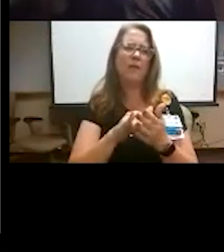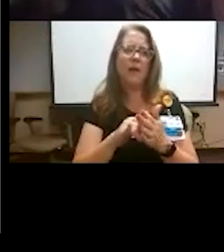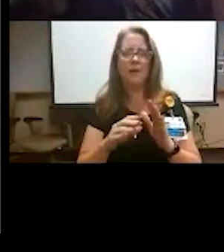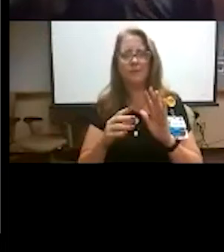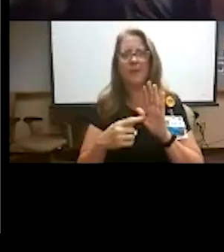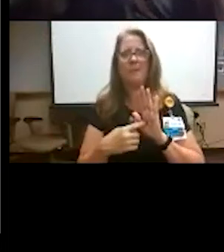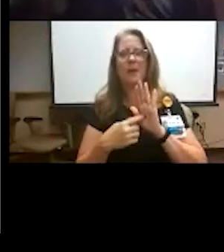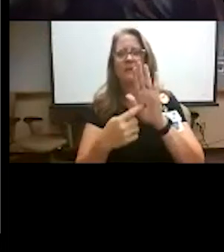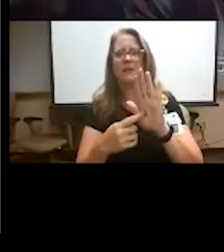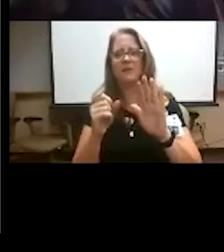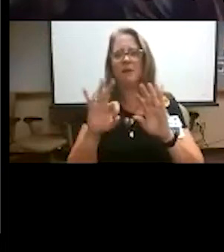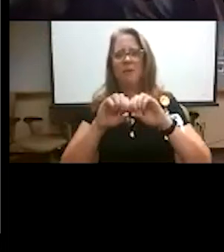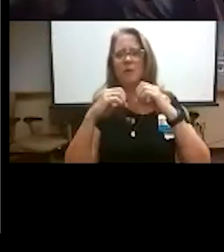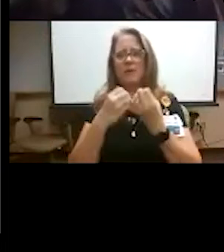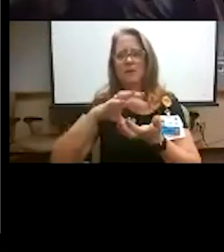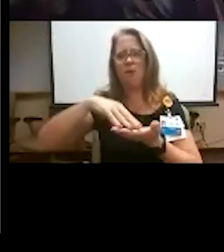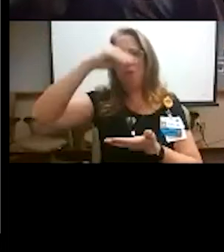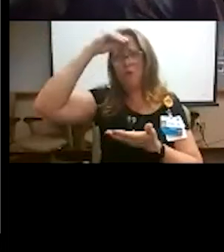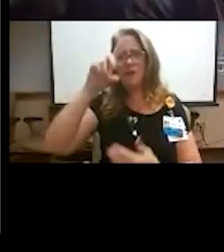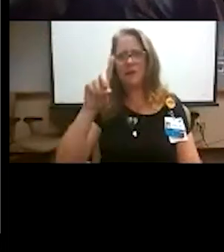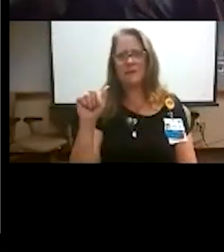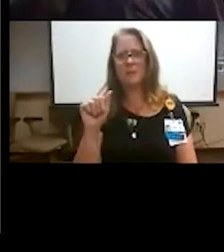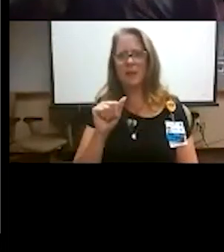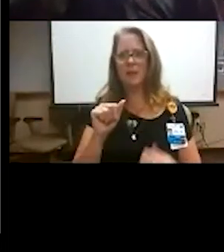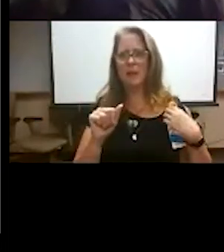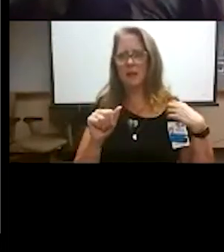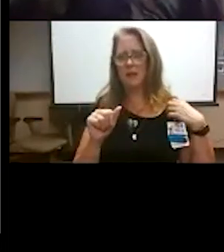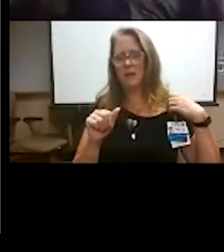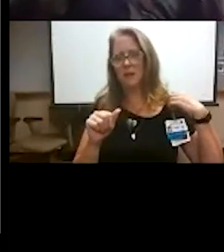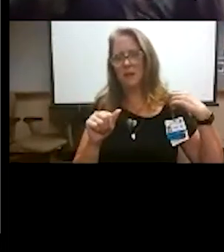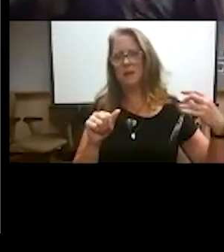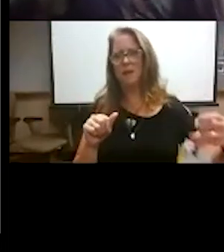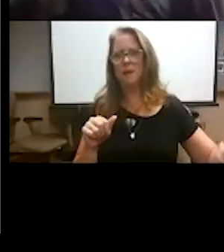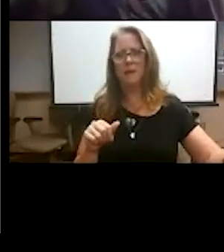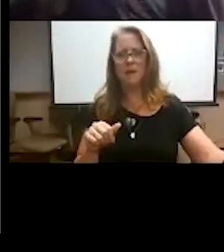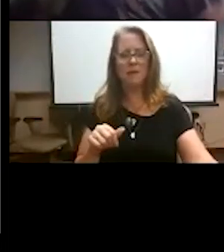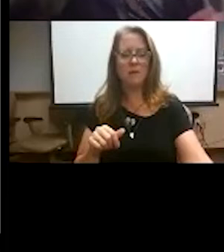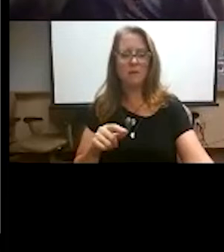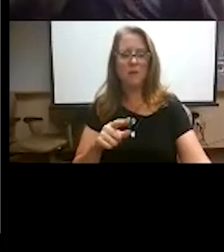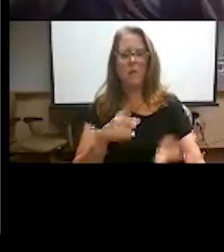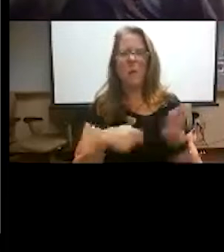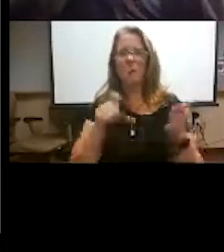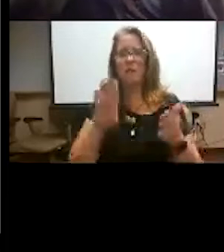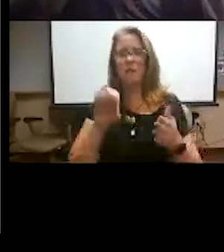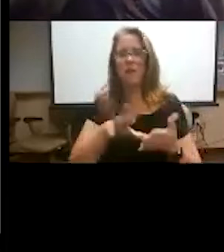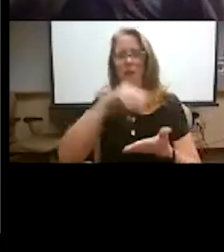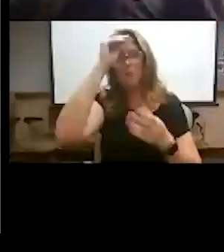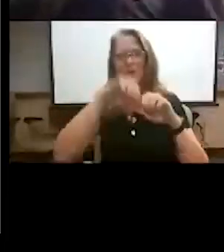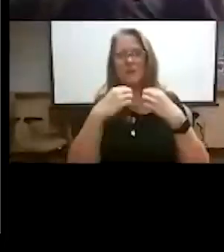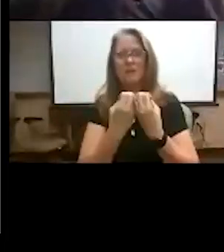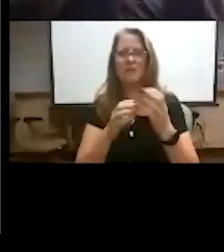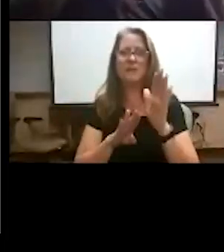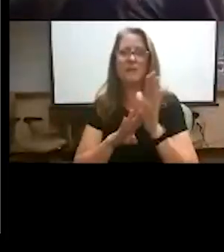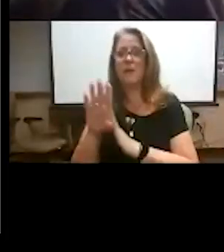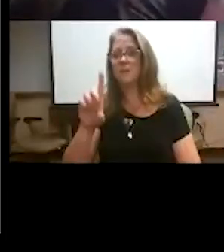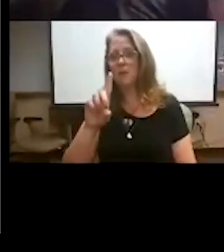manifestations of organizational learning disabilities, that what should be a learning organization actually develops learning